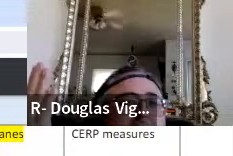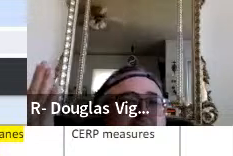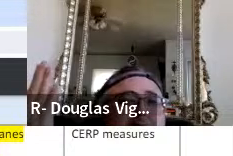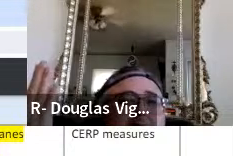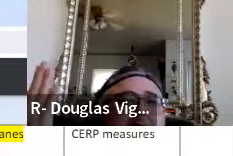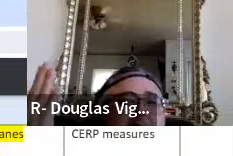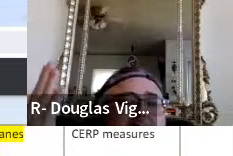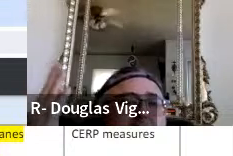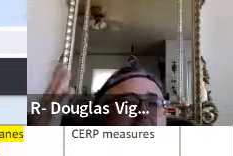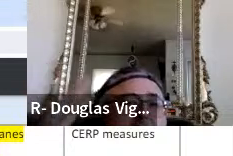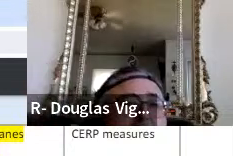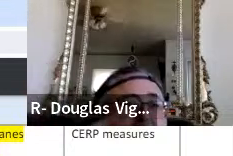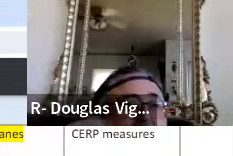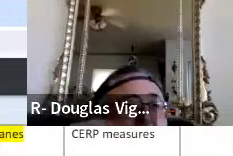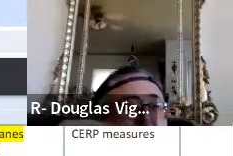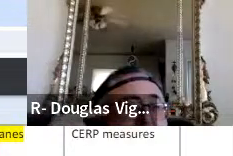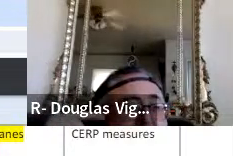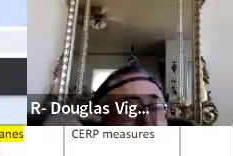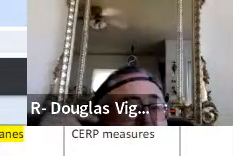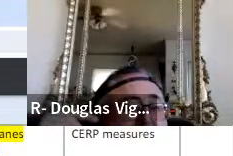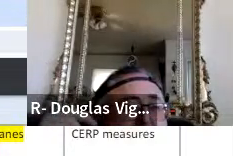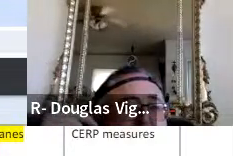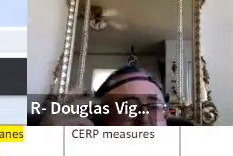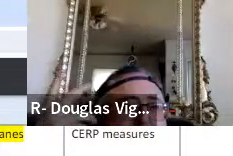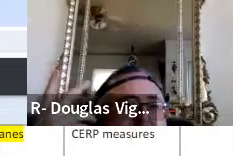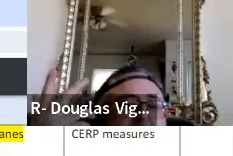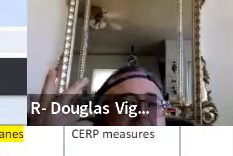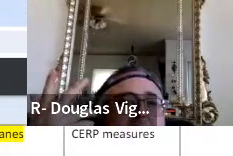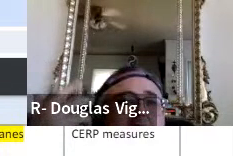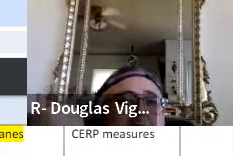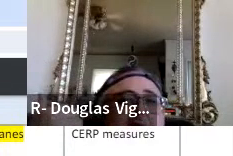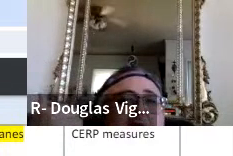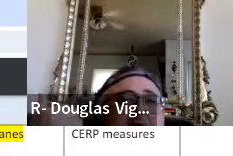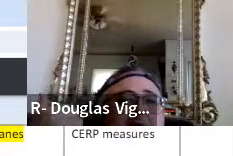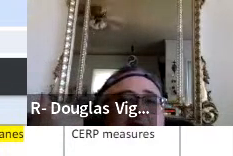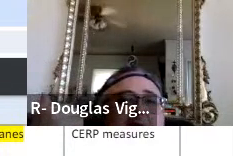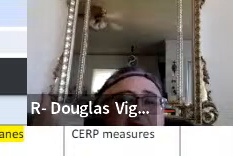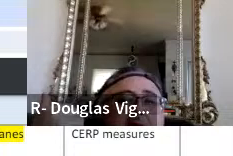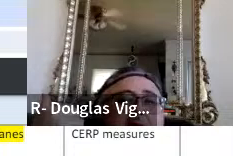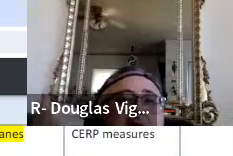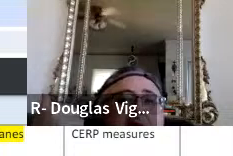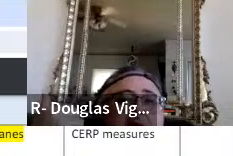it? In her, it's going to be in the Catholic Charity or what?